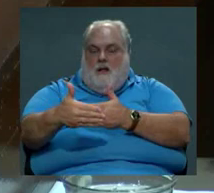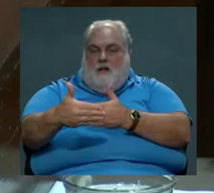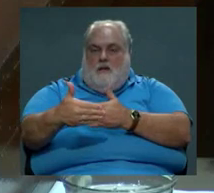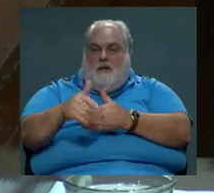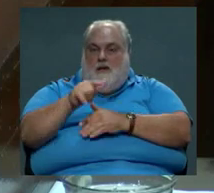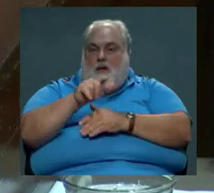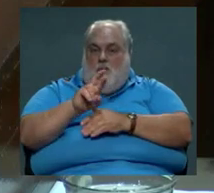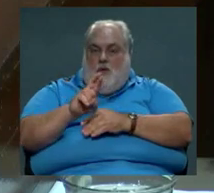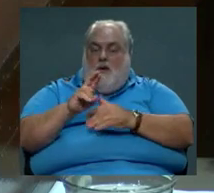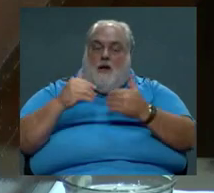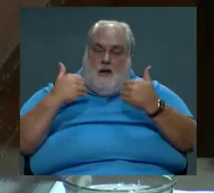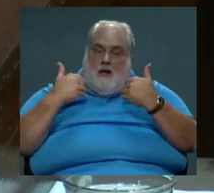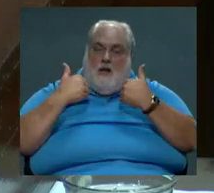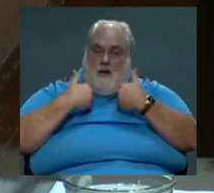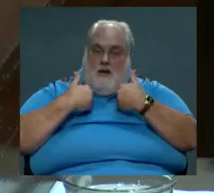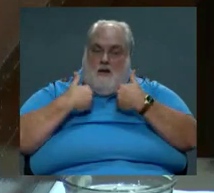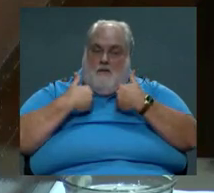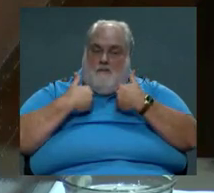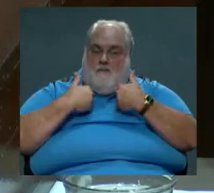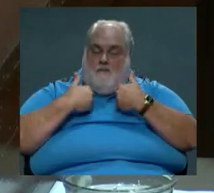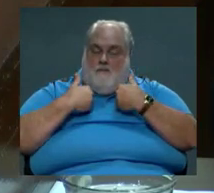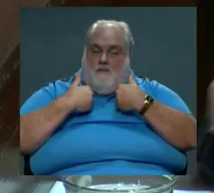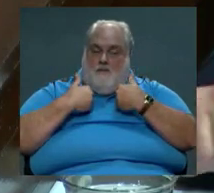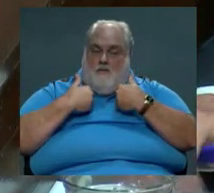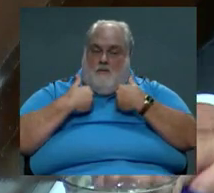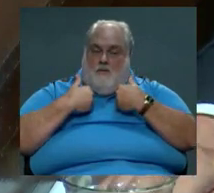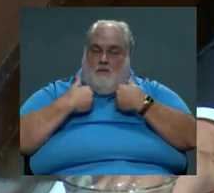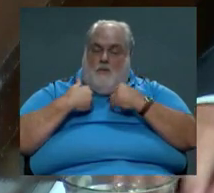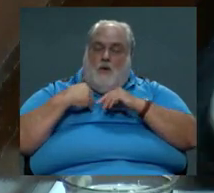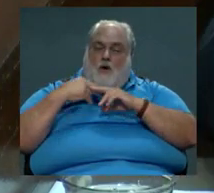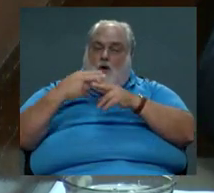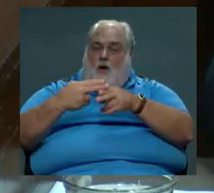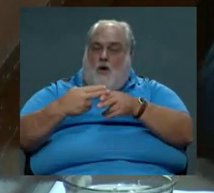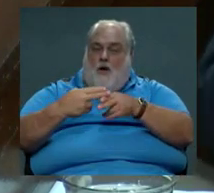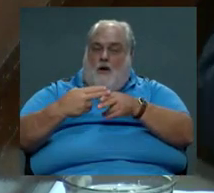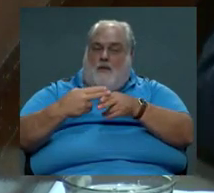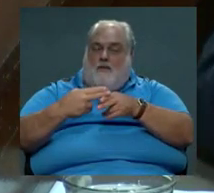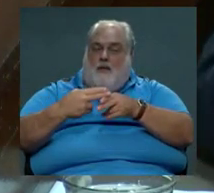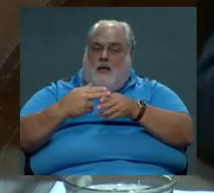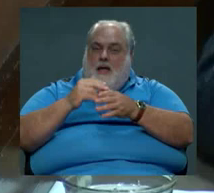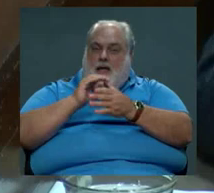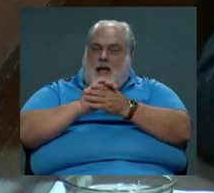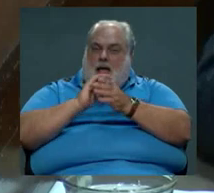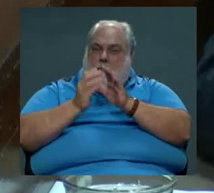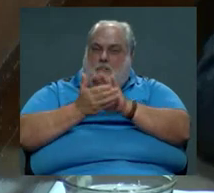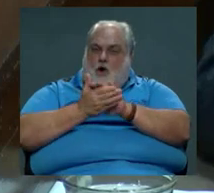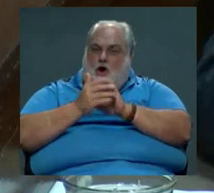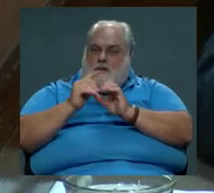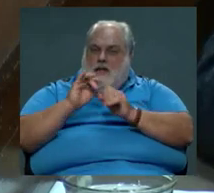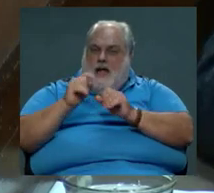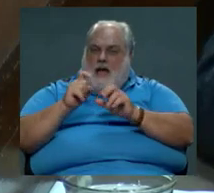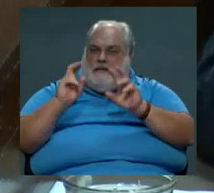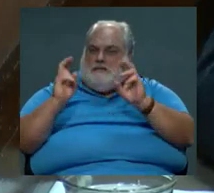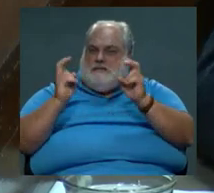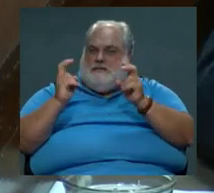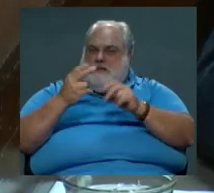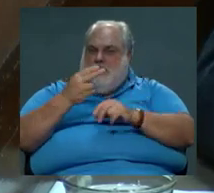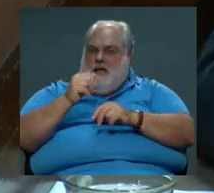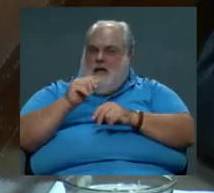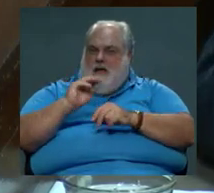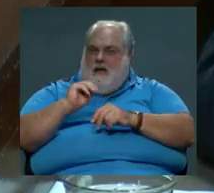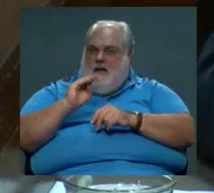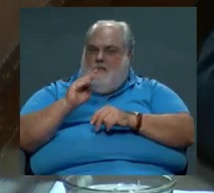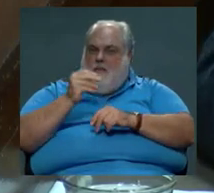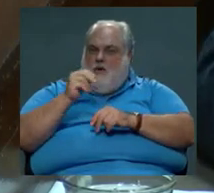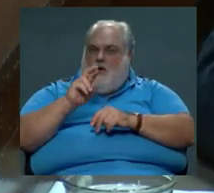Little Rock has, of course, the what we commonly refer to as the hamburger tax, which deals with hotel rooms, and then we have